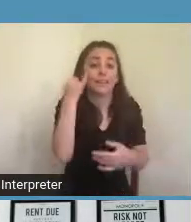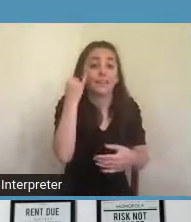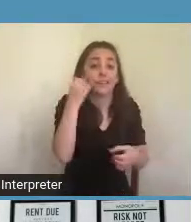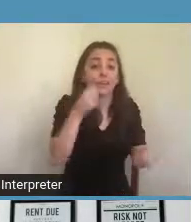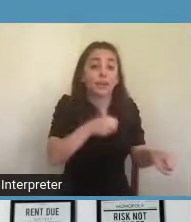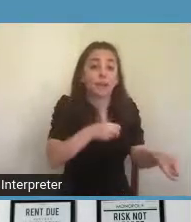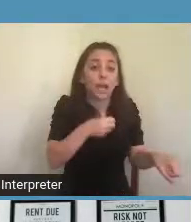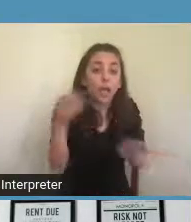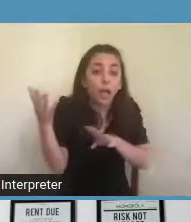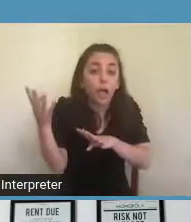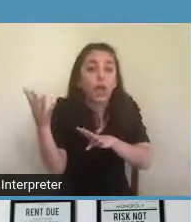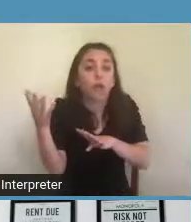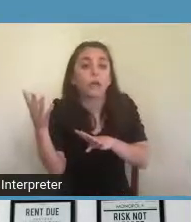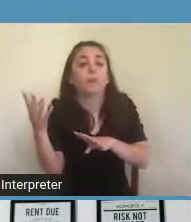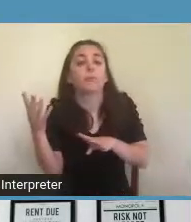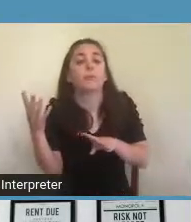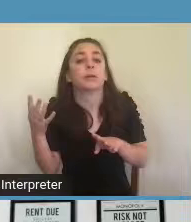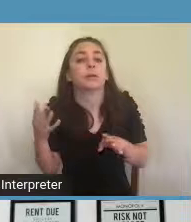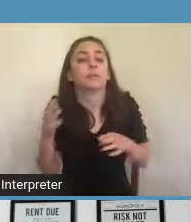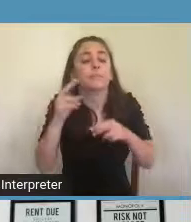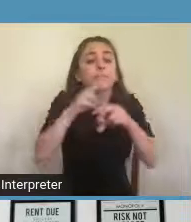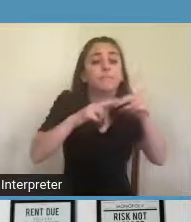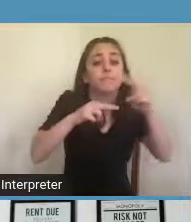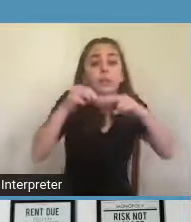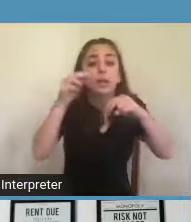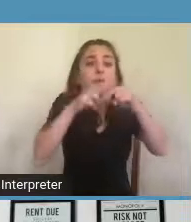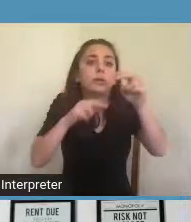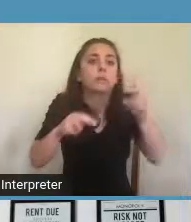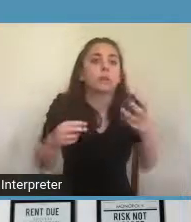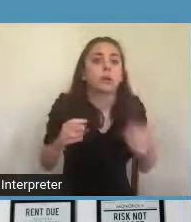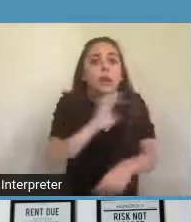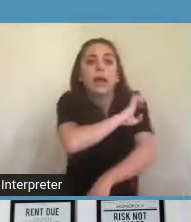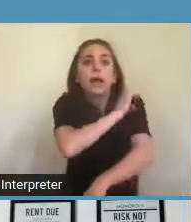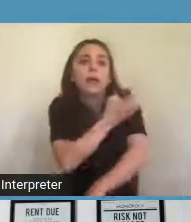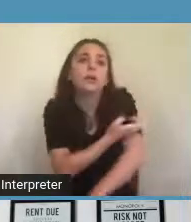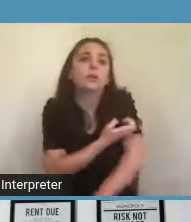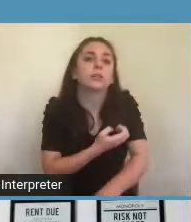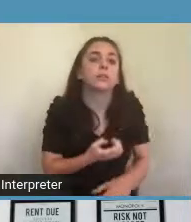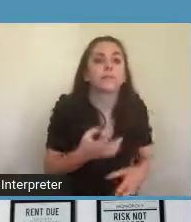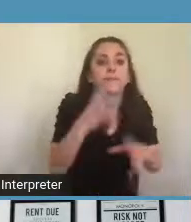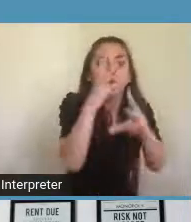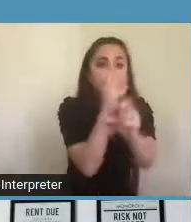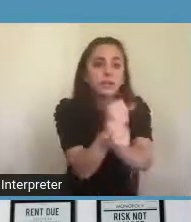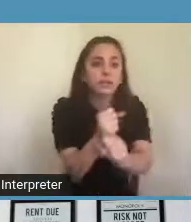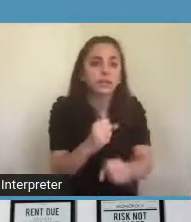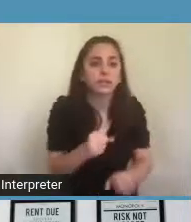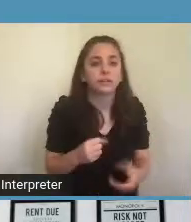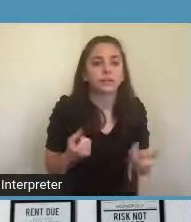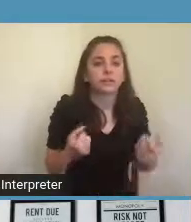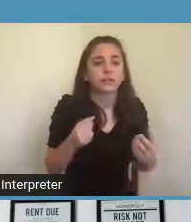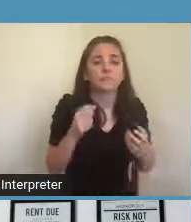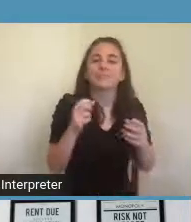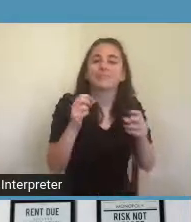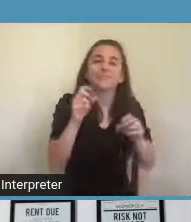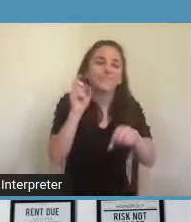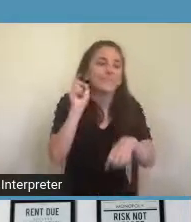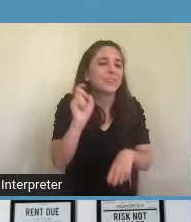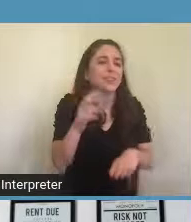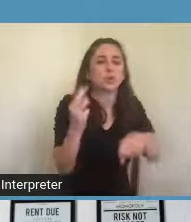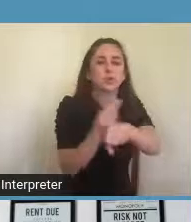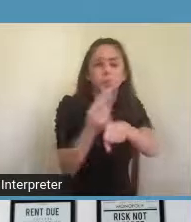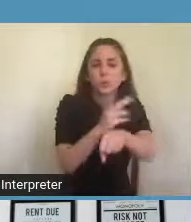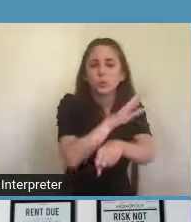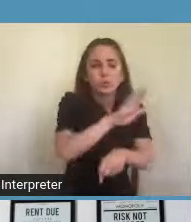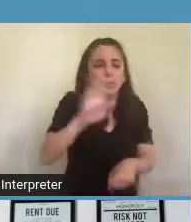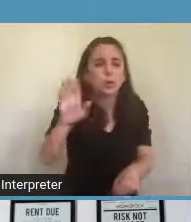get that organic traffic, you can build that initial momentum just by activating your network. And you do that, one, by not just